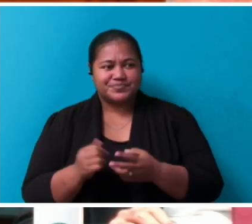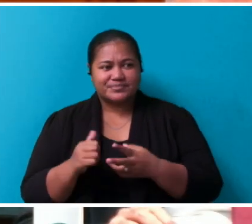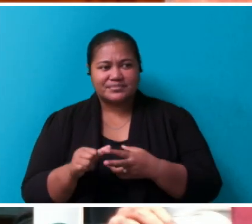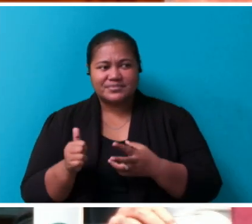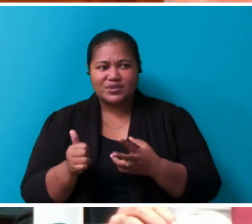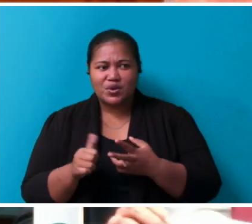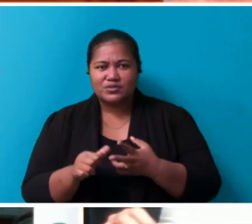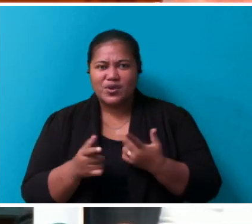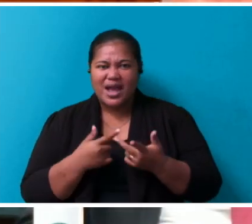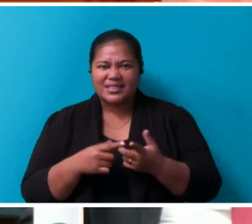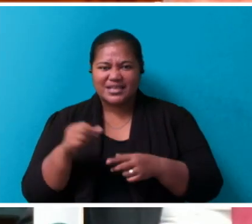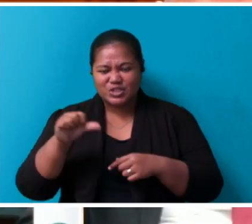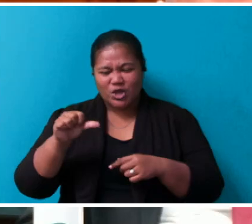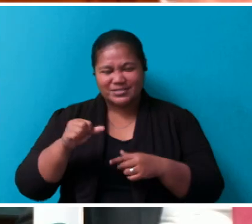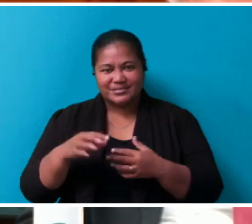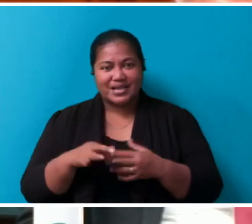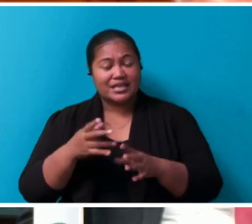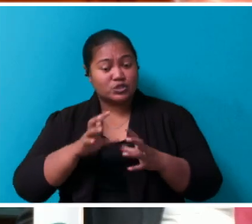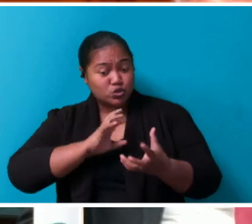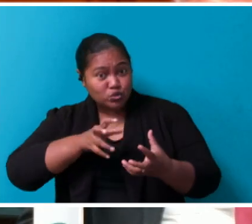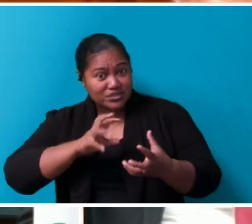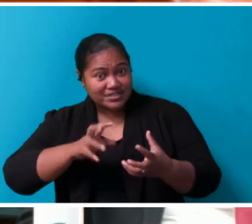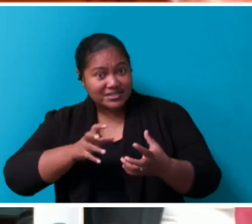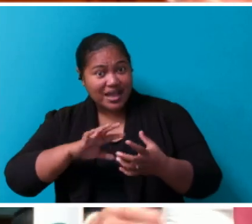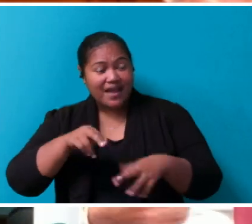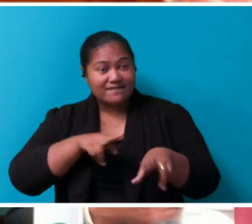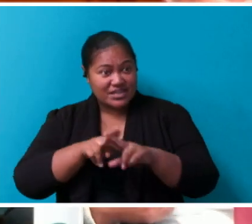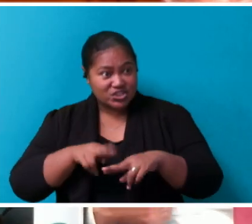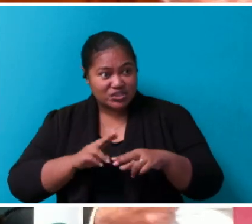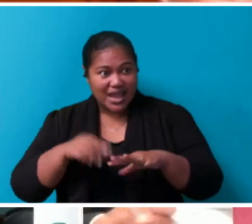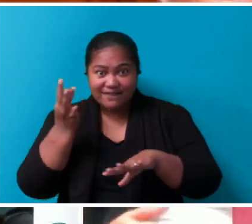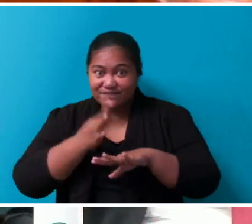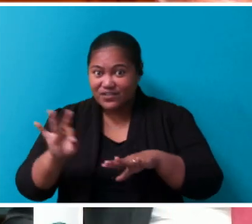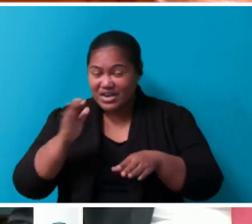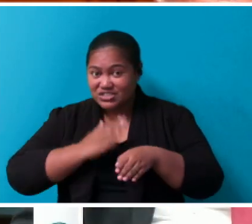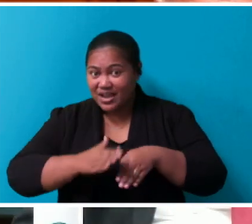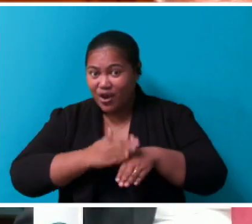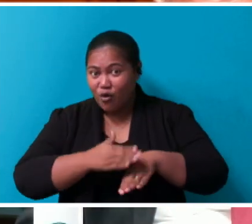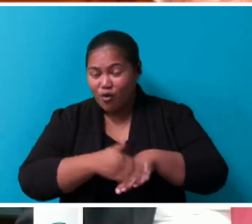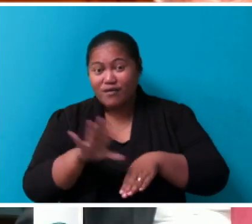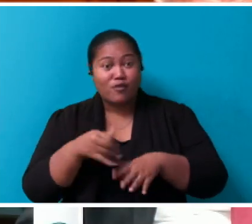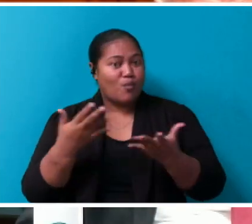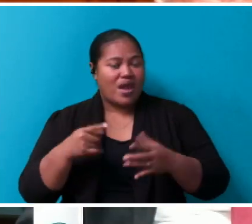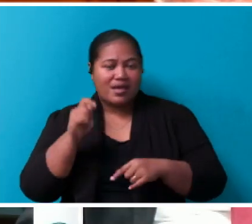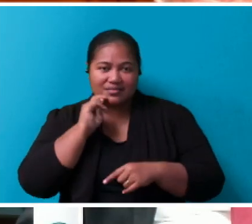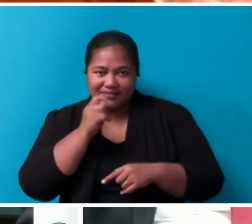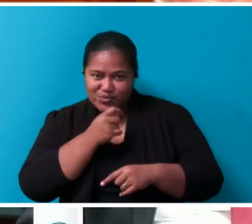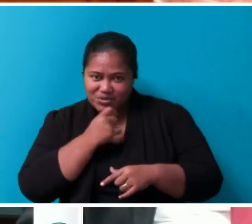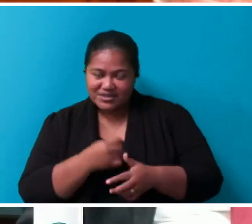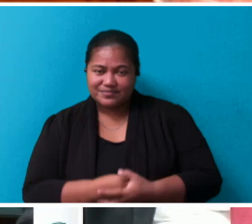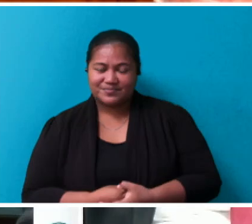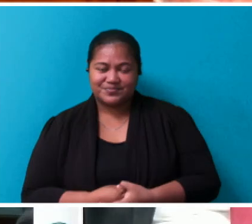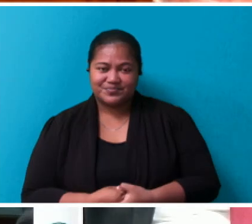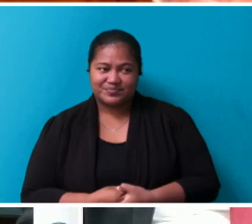other sources around the world, Juice Fiji, and fresh nalo from Road King Farms in Taveuni. Additionally, Fiji